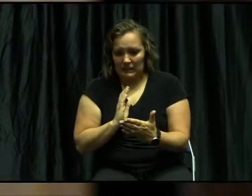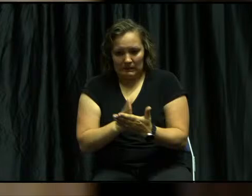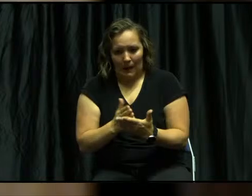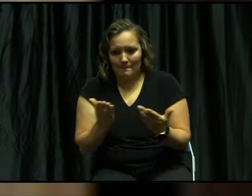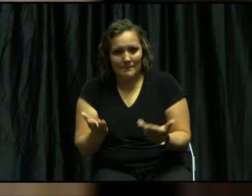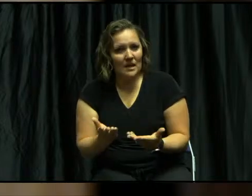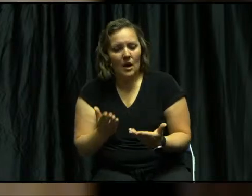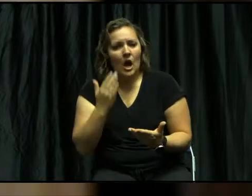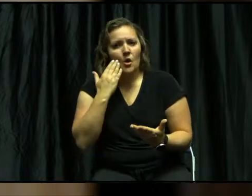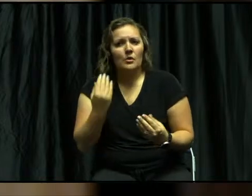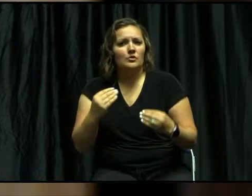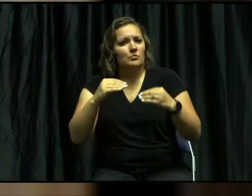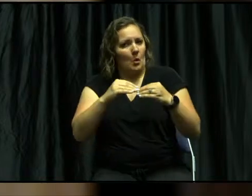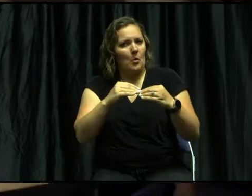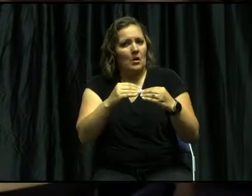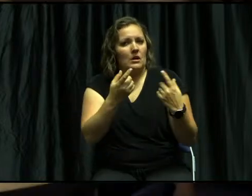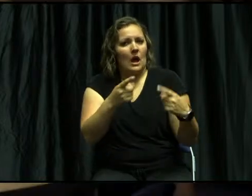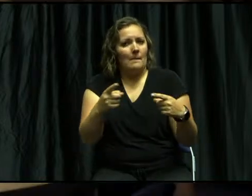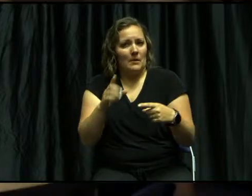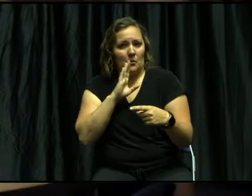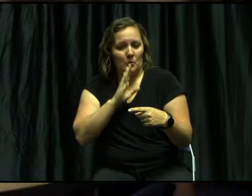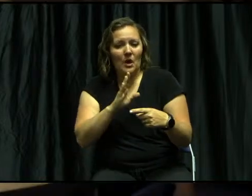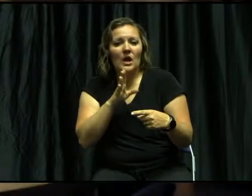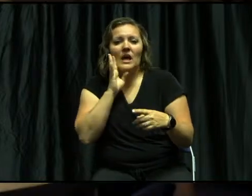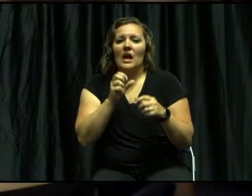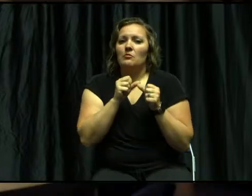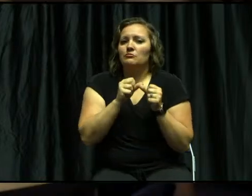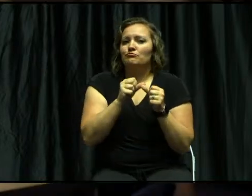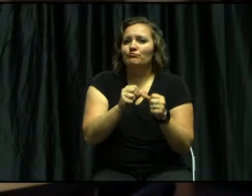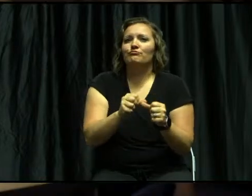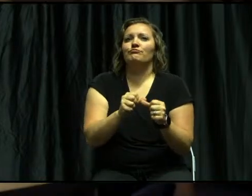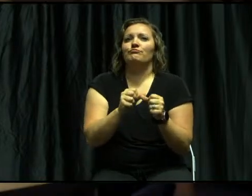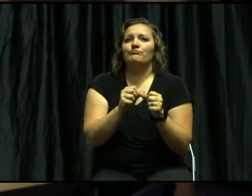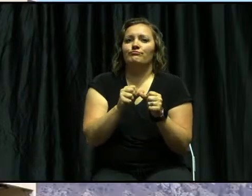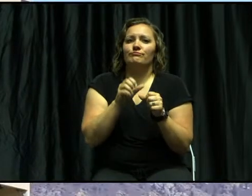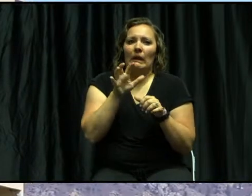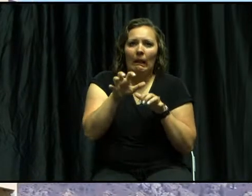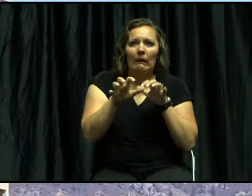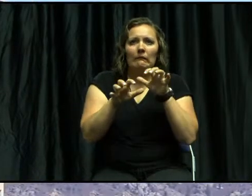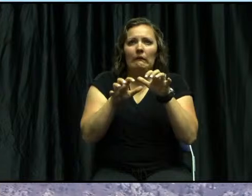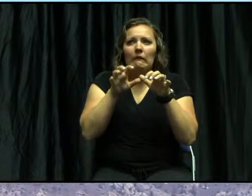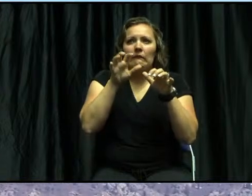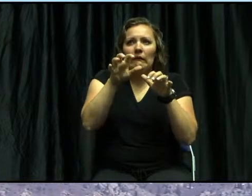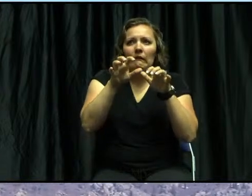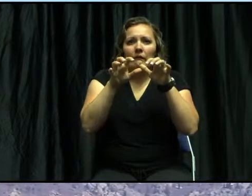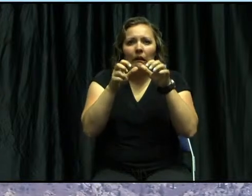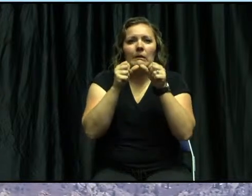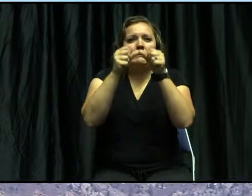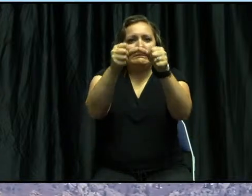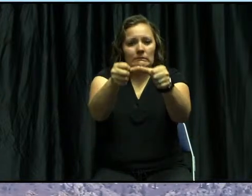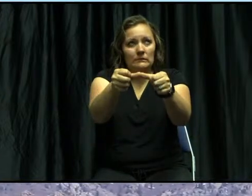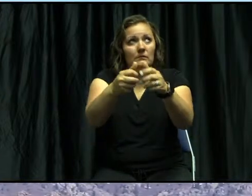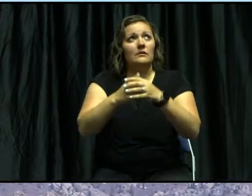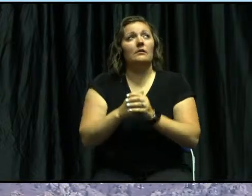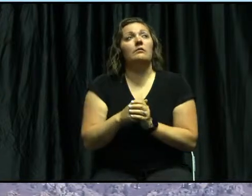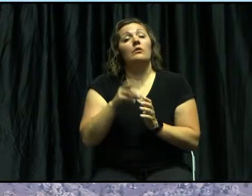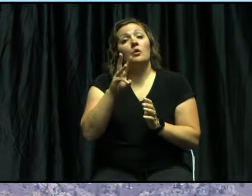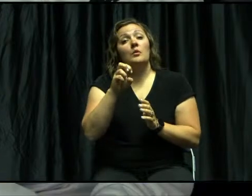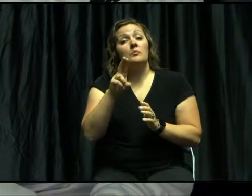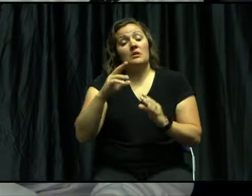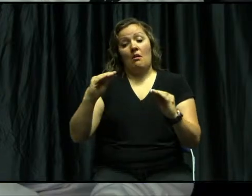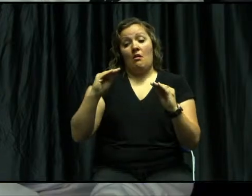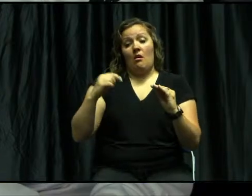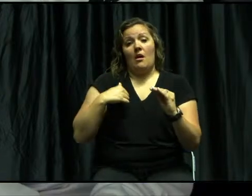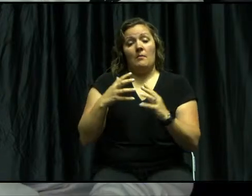more to come, and I'm gonna keep climbing. There's more. There's a lot more. Weber State has taught me a lot